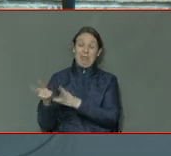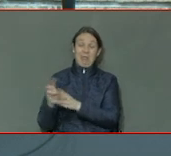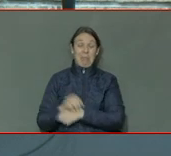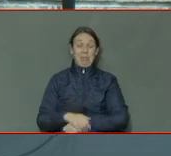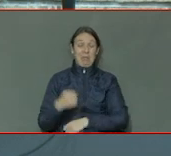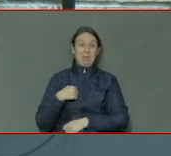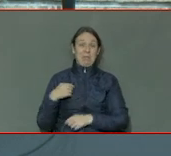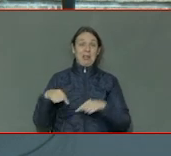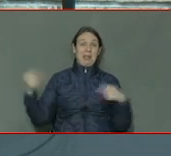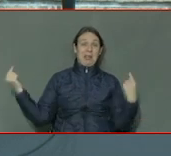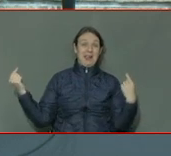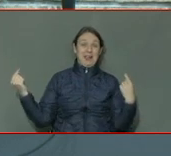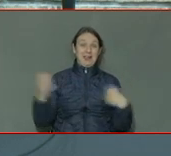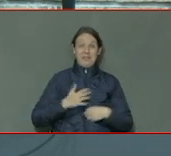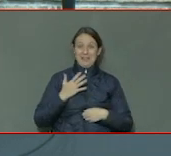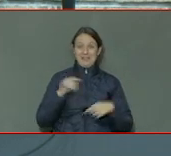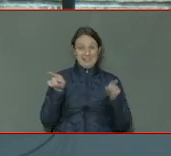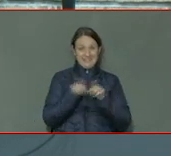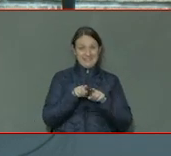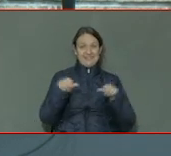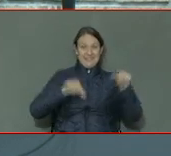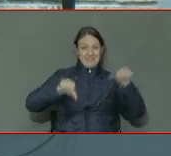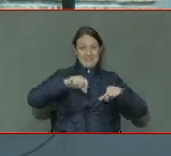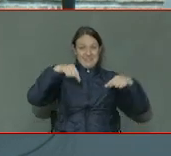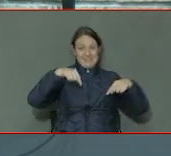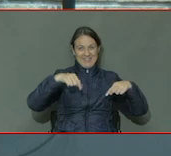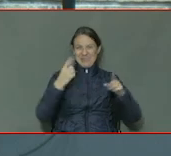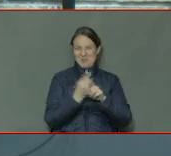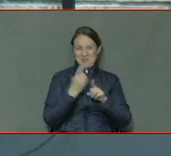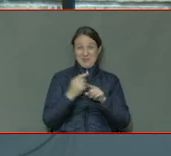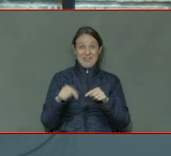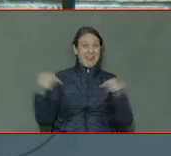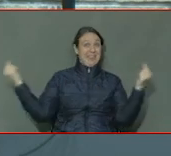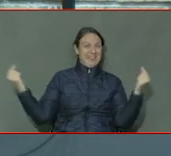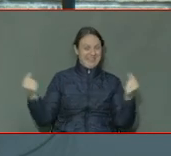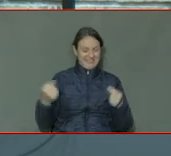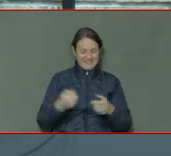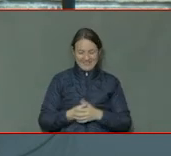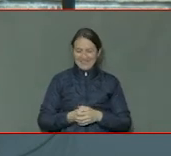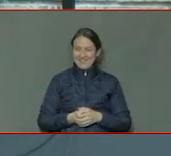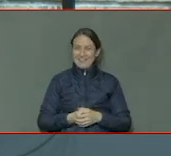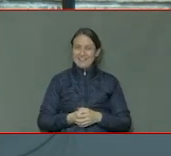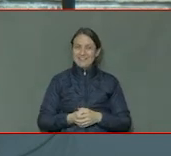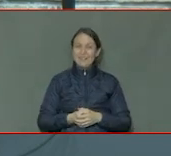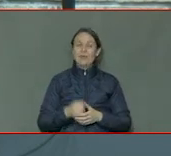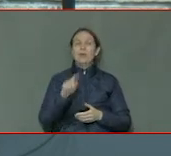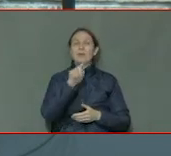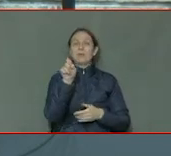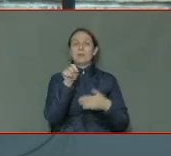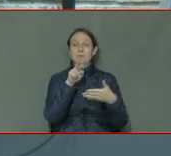want to be the outsider. Okay. Let's look at the